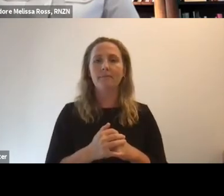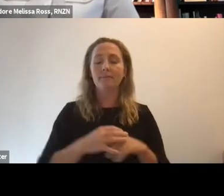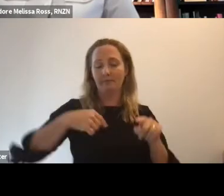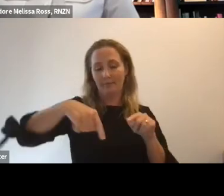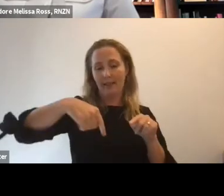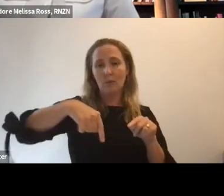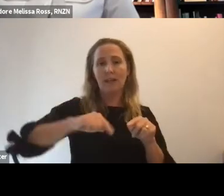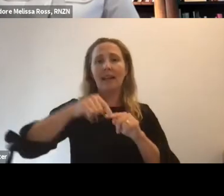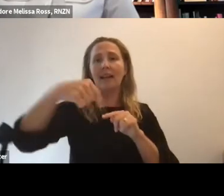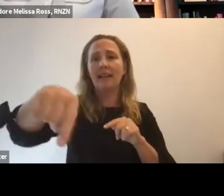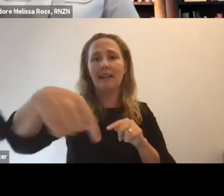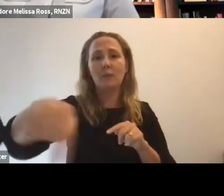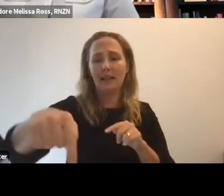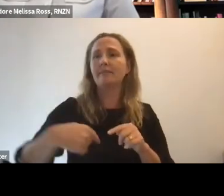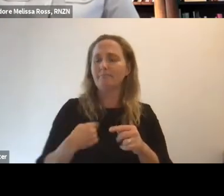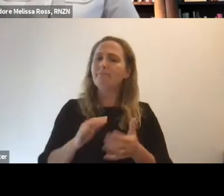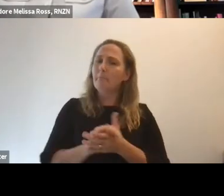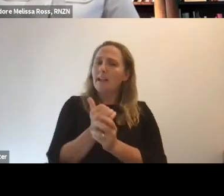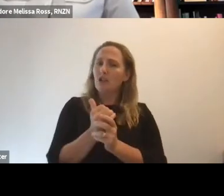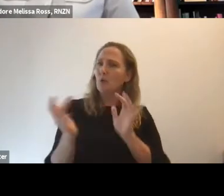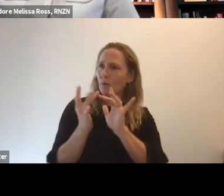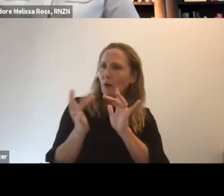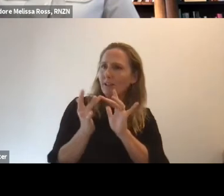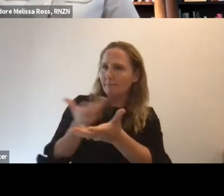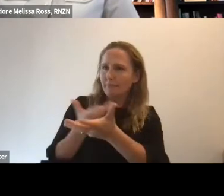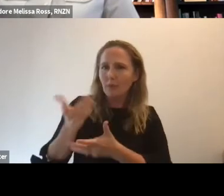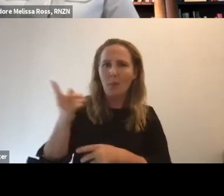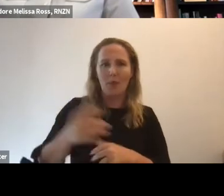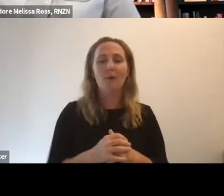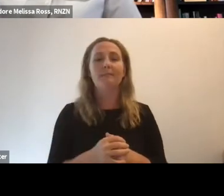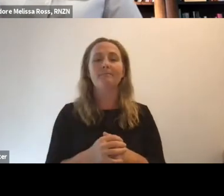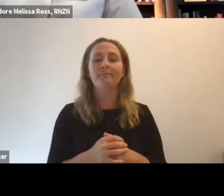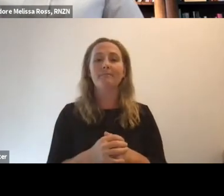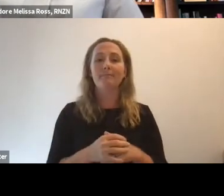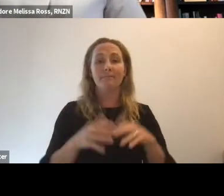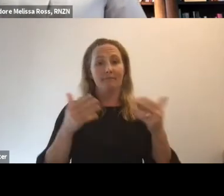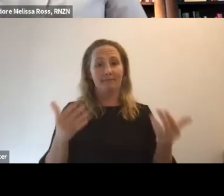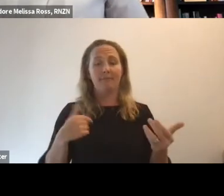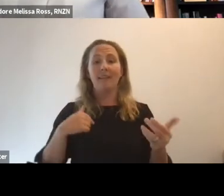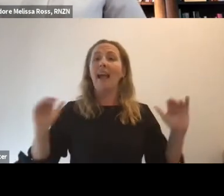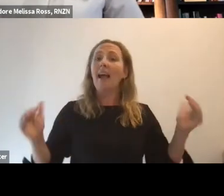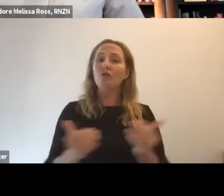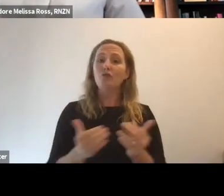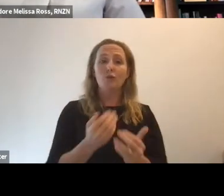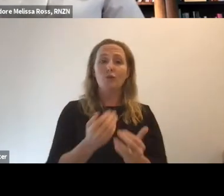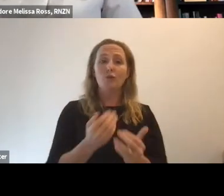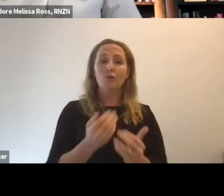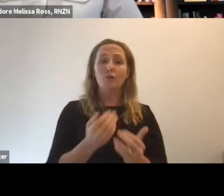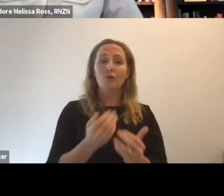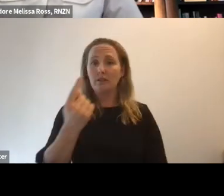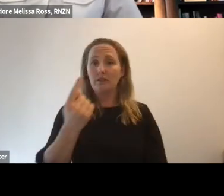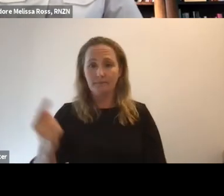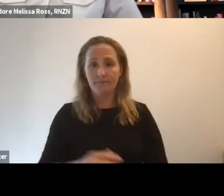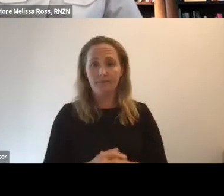two. Firstly, I will introduce each of our panelists in turn and